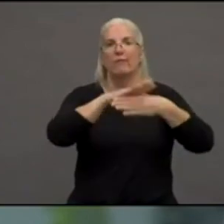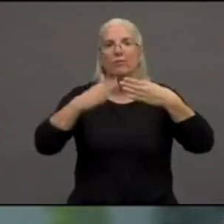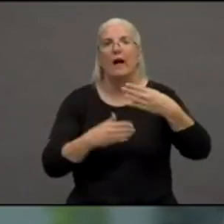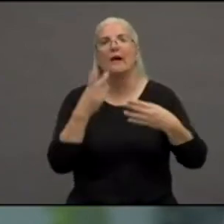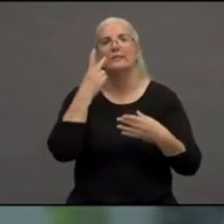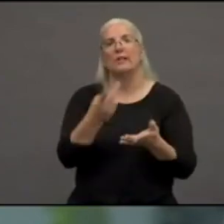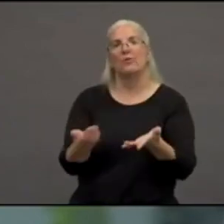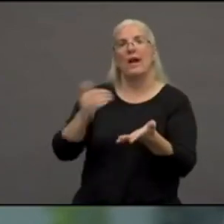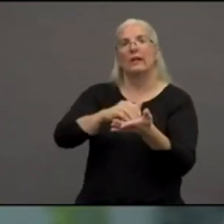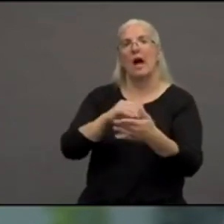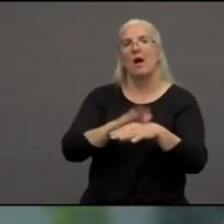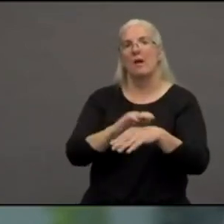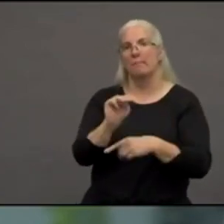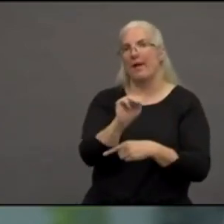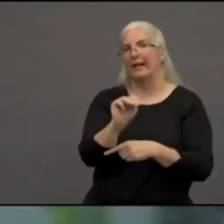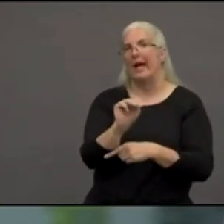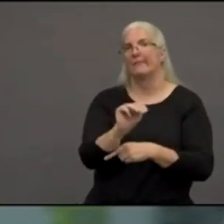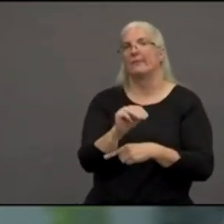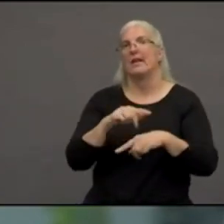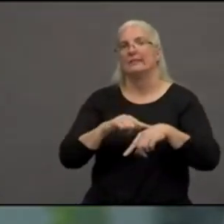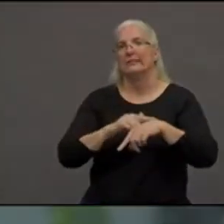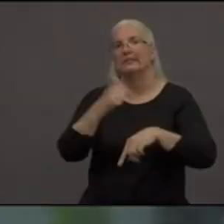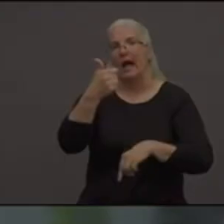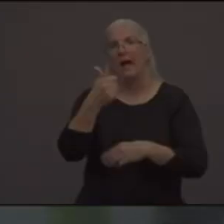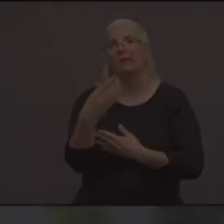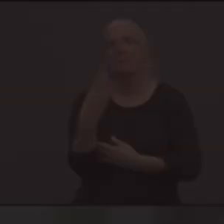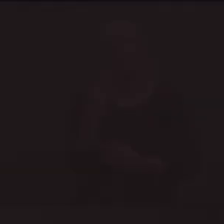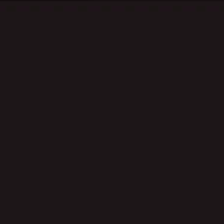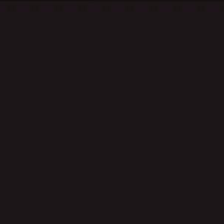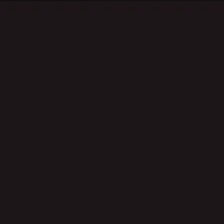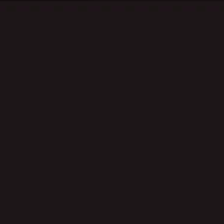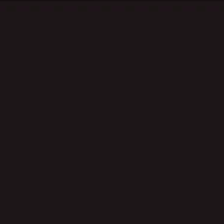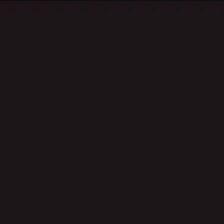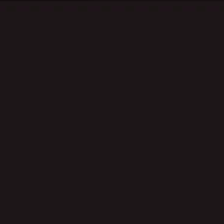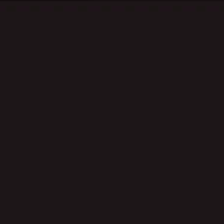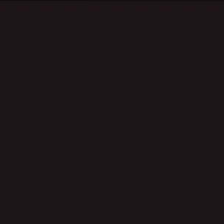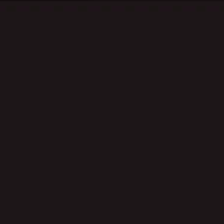on Monday at 10 a.m. Have a good day.